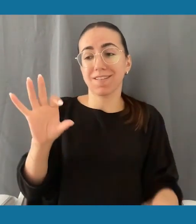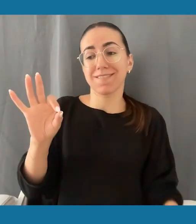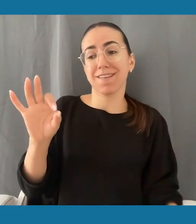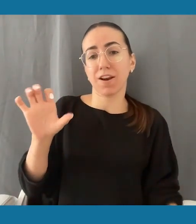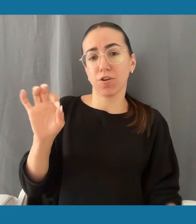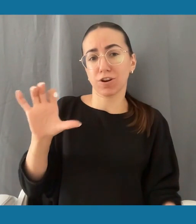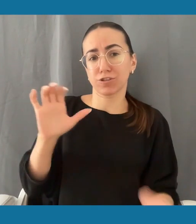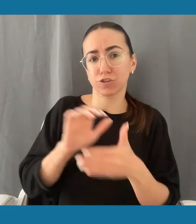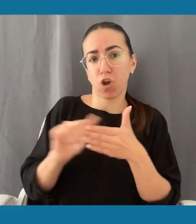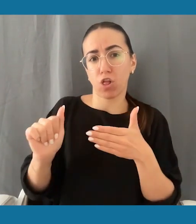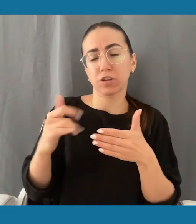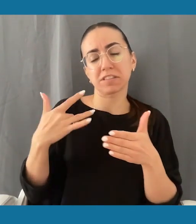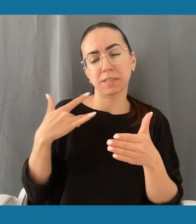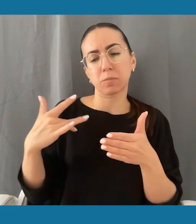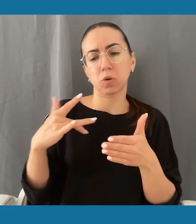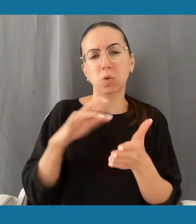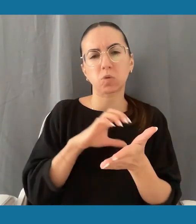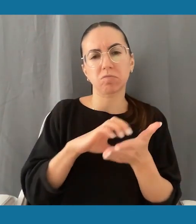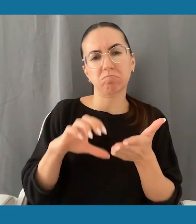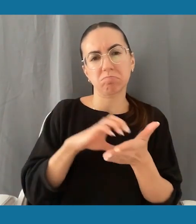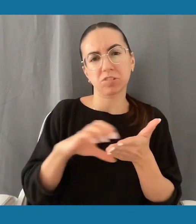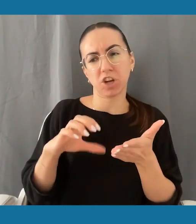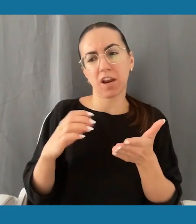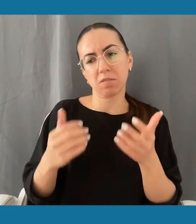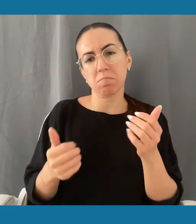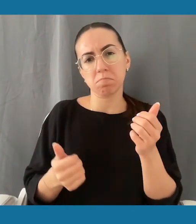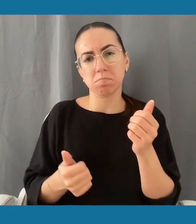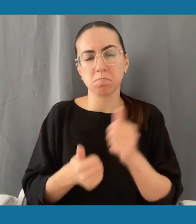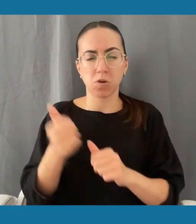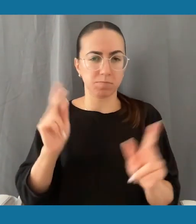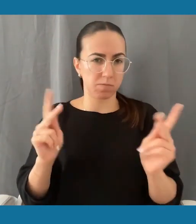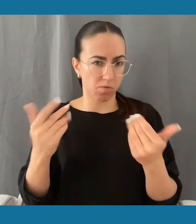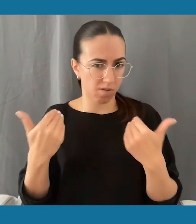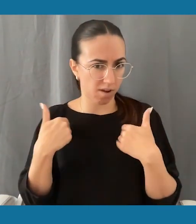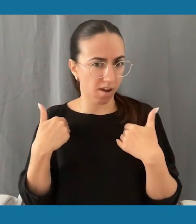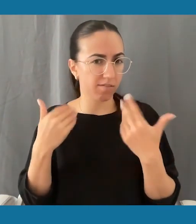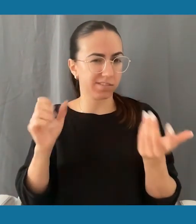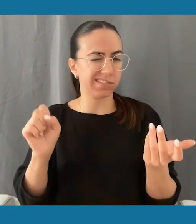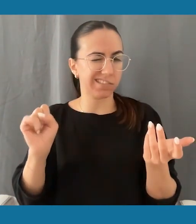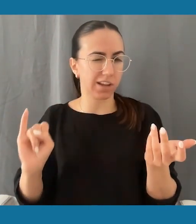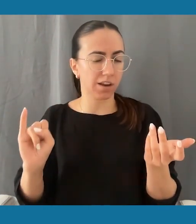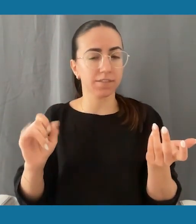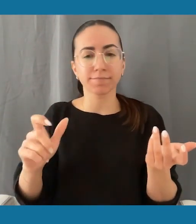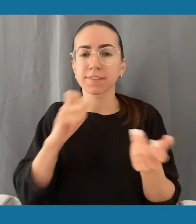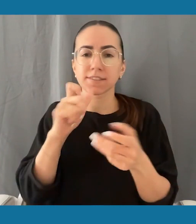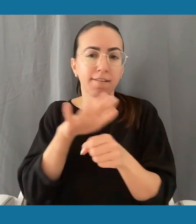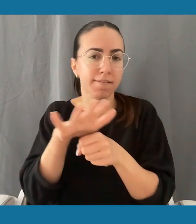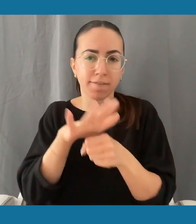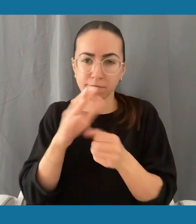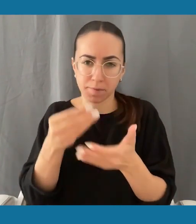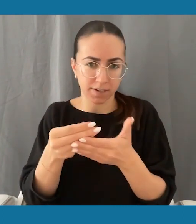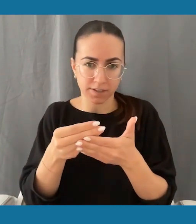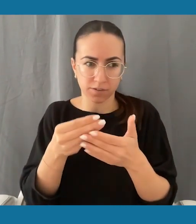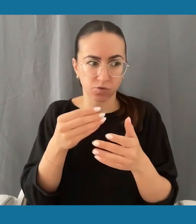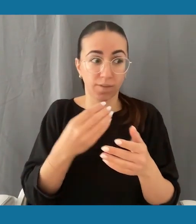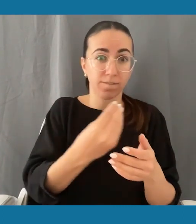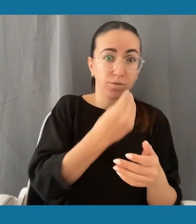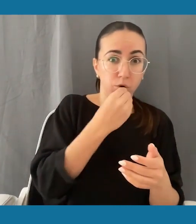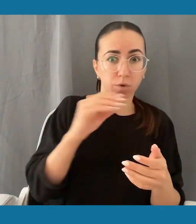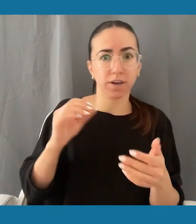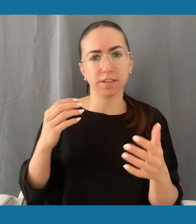check that you can expect under the SSI program. That's not enough money to cover food and shelter, as we all